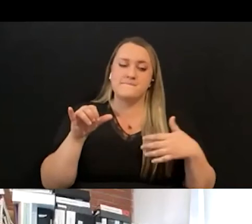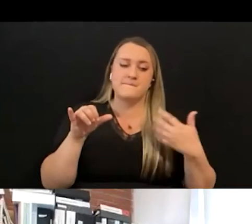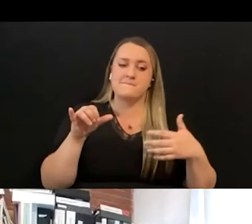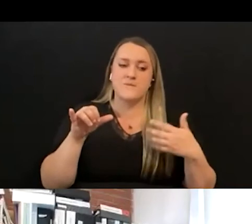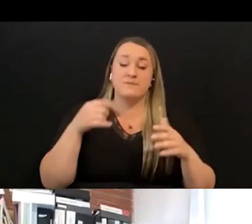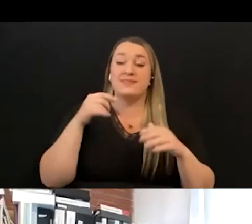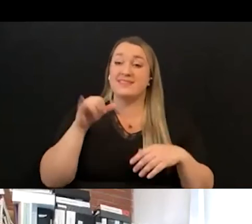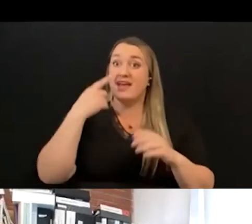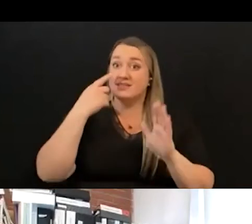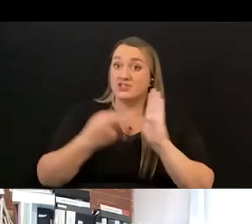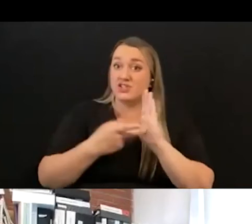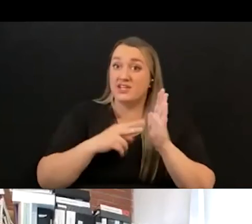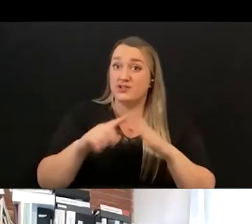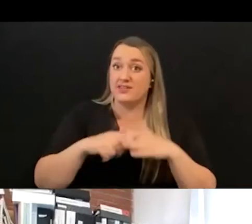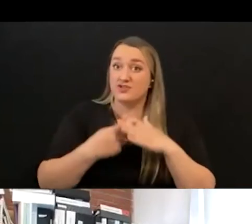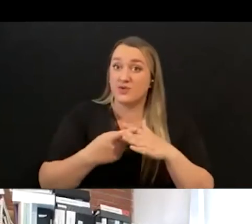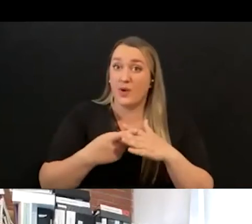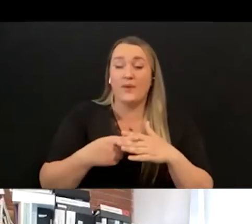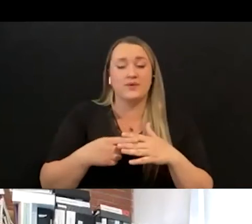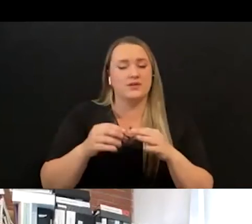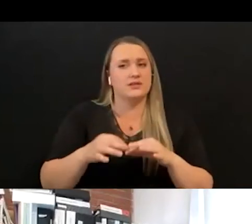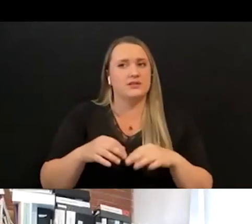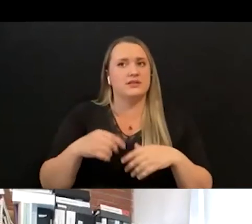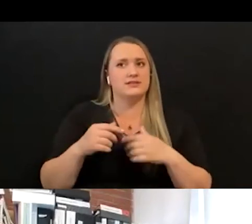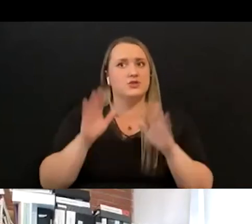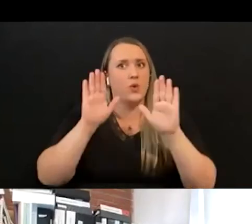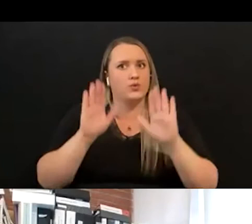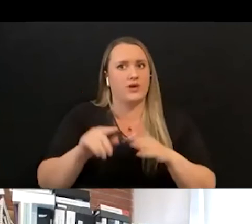intention at the start is a great start.